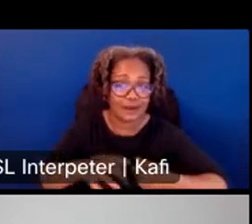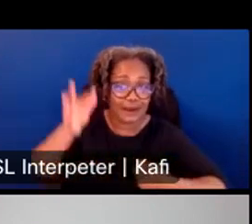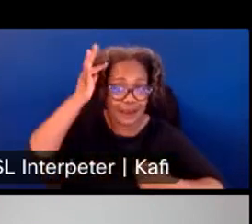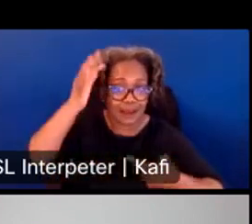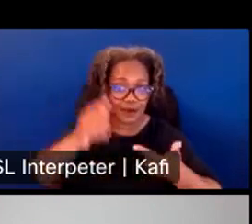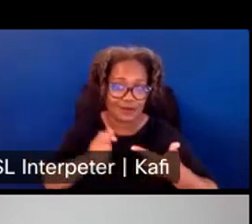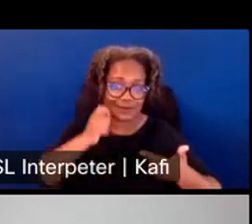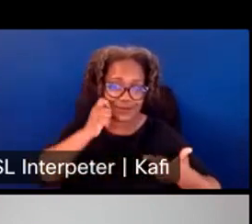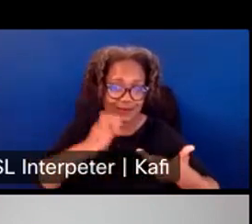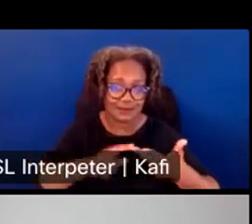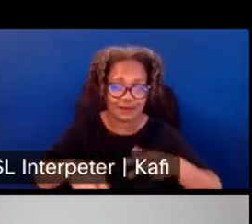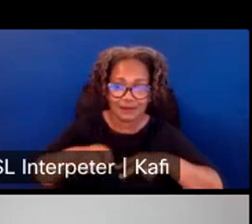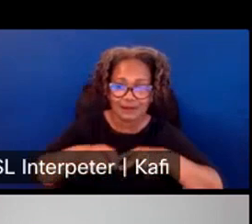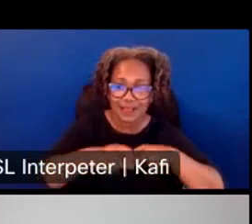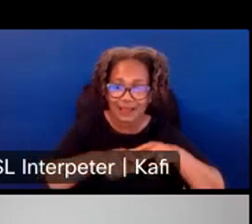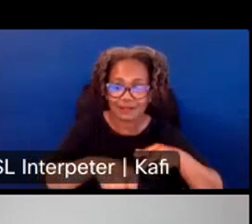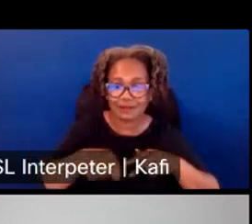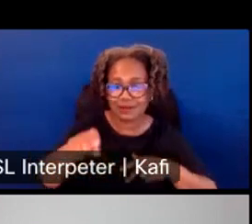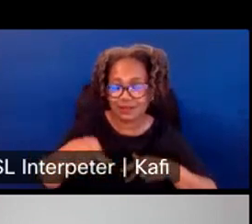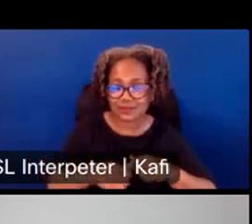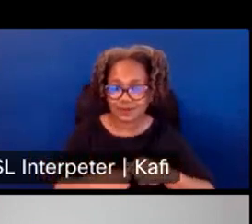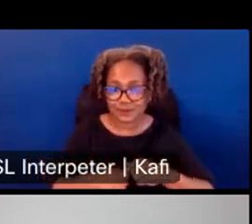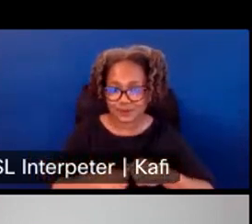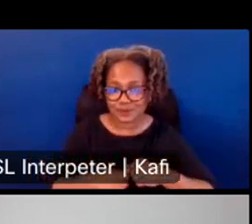needs. Nellie